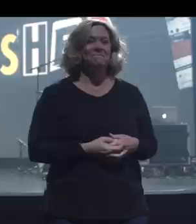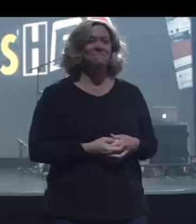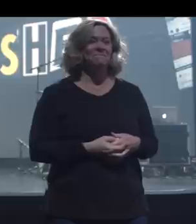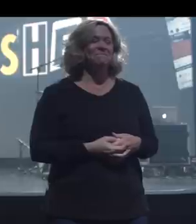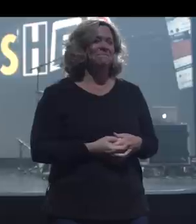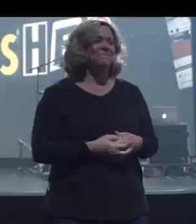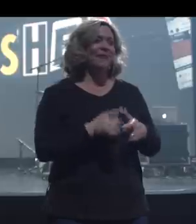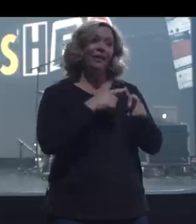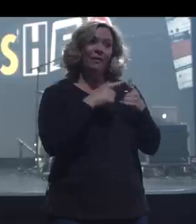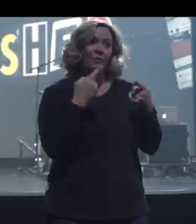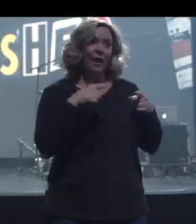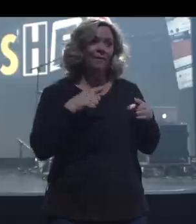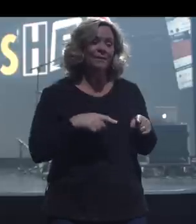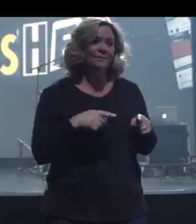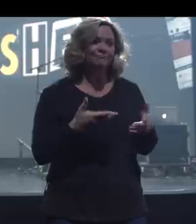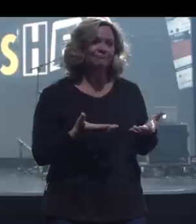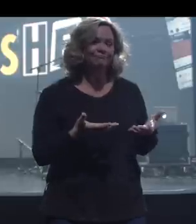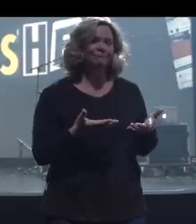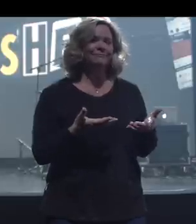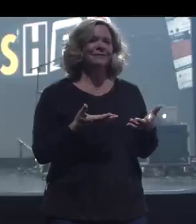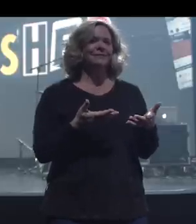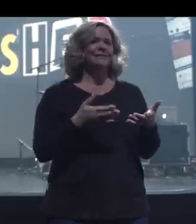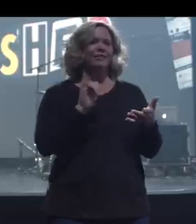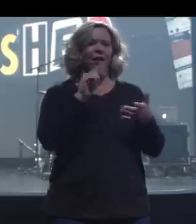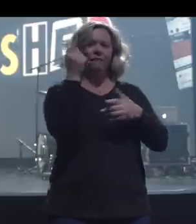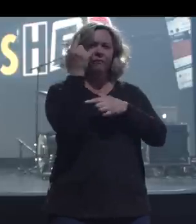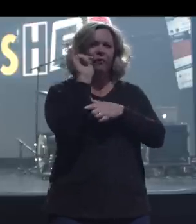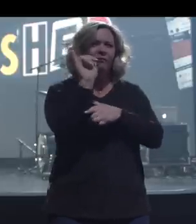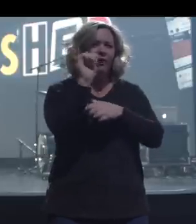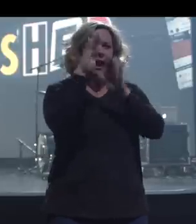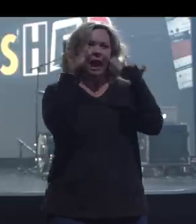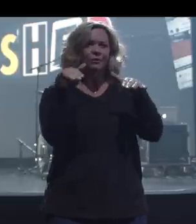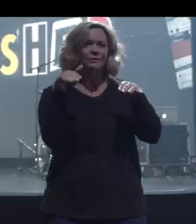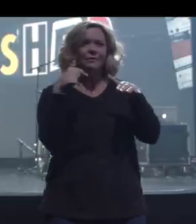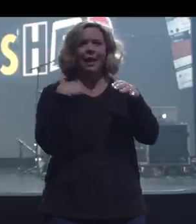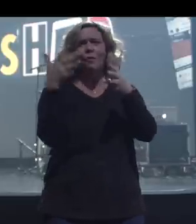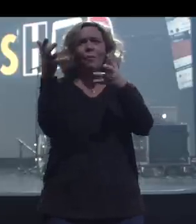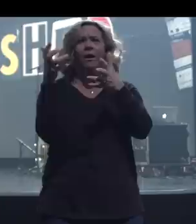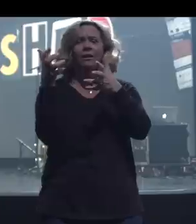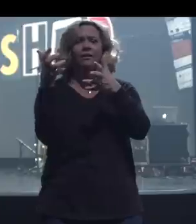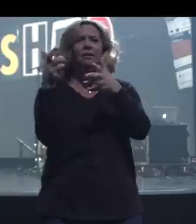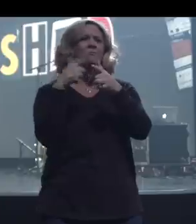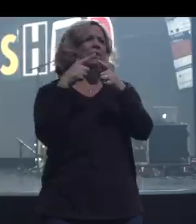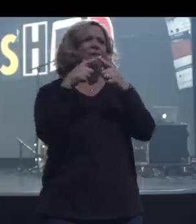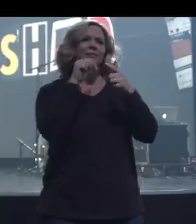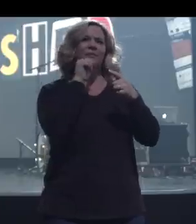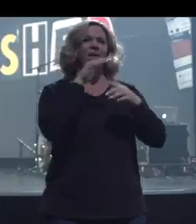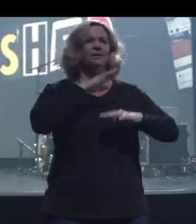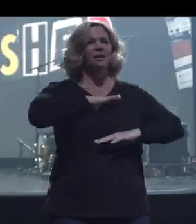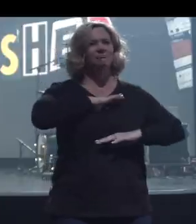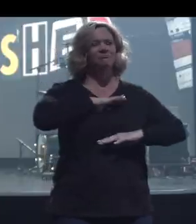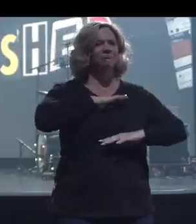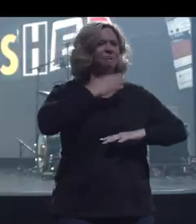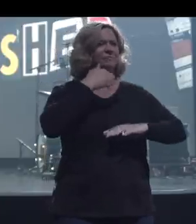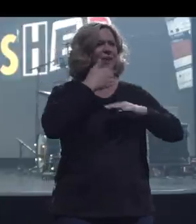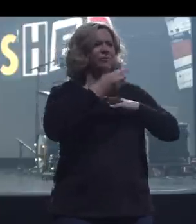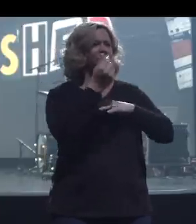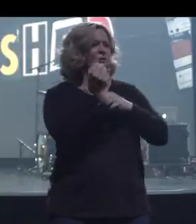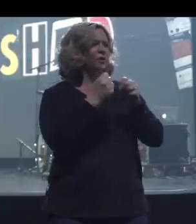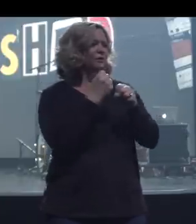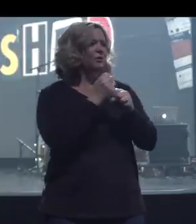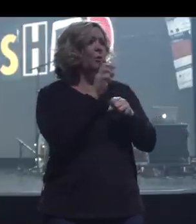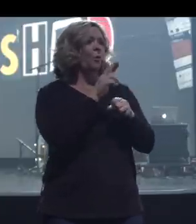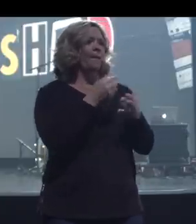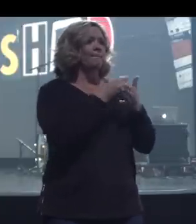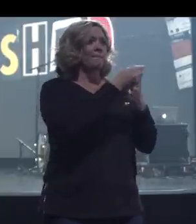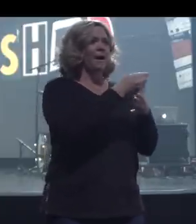And then all of a sudden, isn't it so interesting that that forever house, the discontentment builds? How many of you have bought a vehicle and said, I'm going to drive this